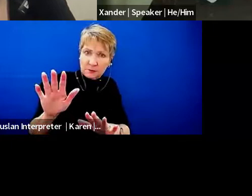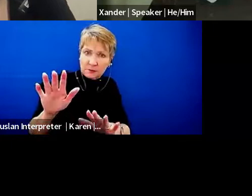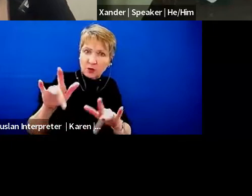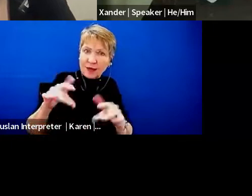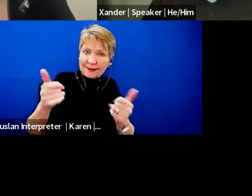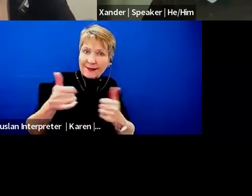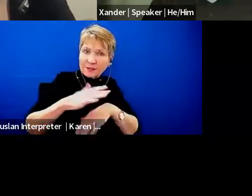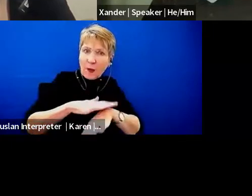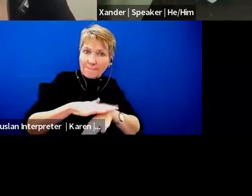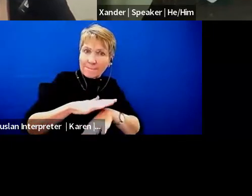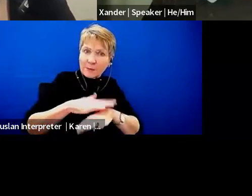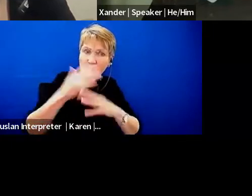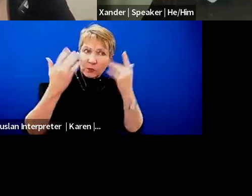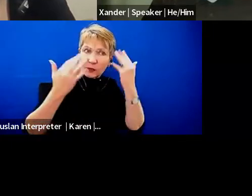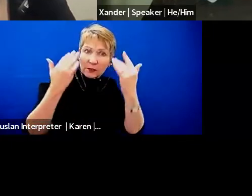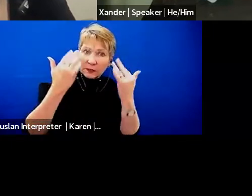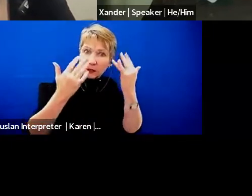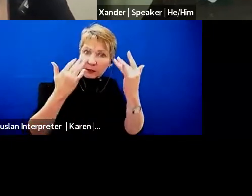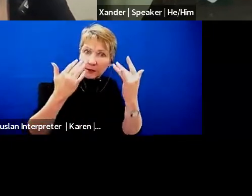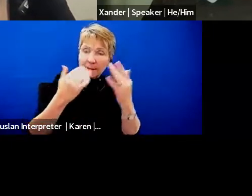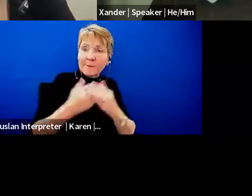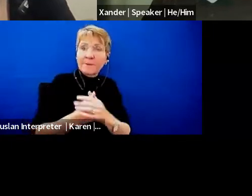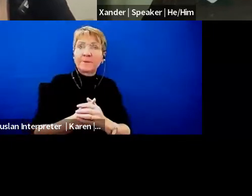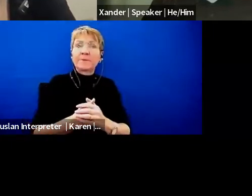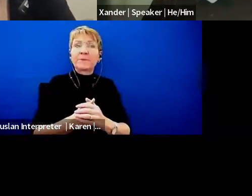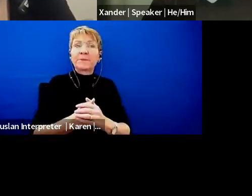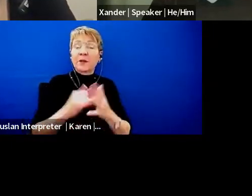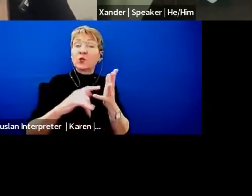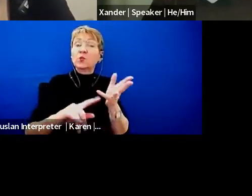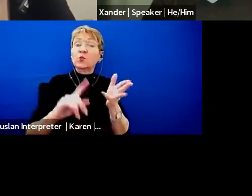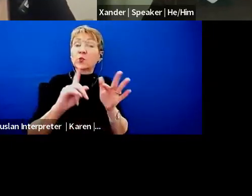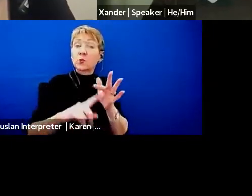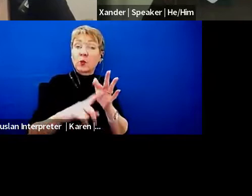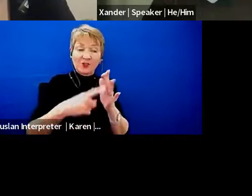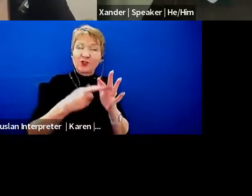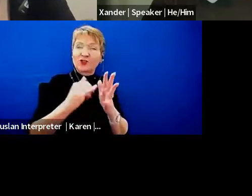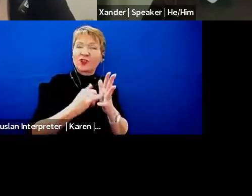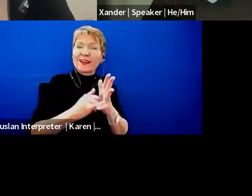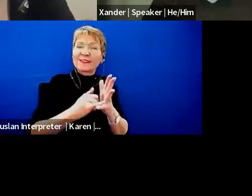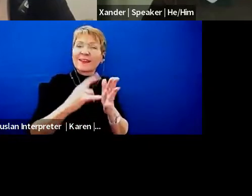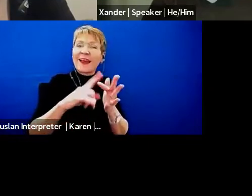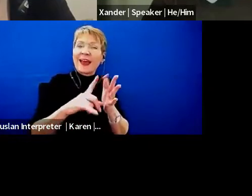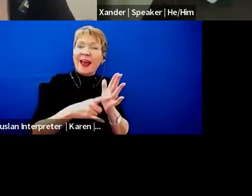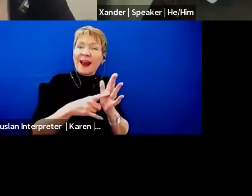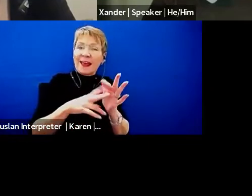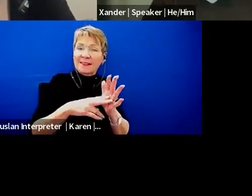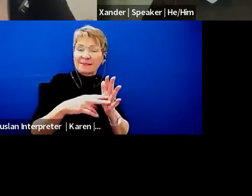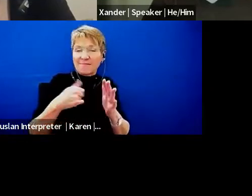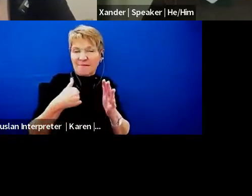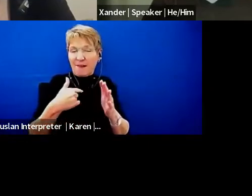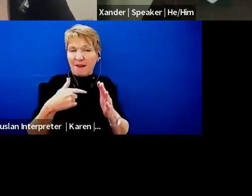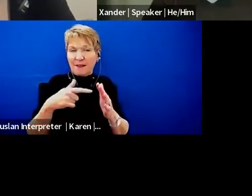Thanks, Isabel. Also, Jess, Ellen and I, the young person who was on this morning's webinar, had a